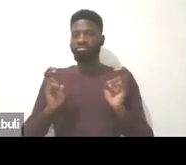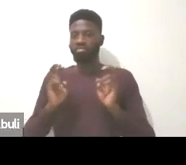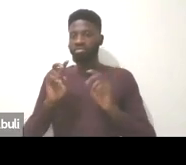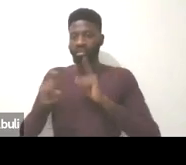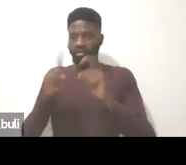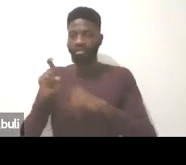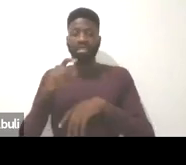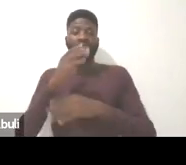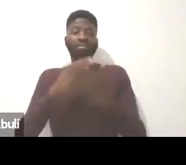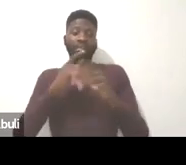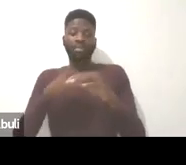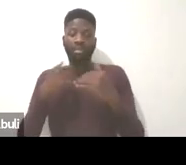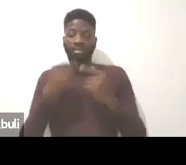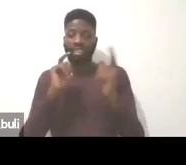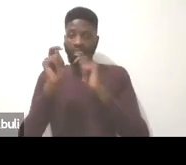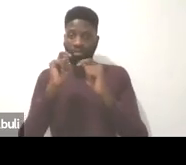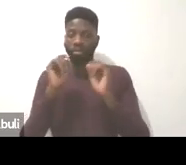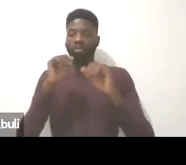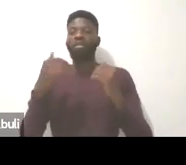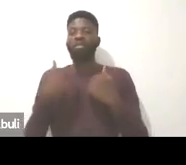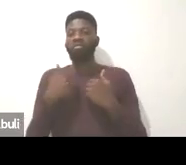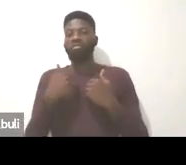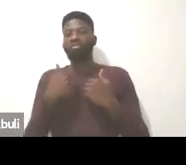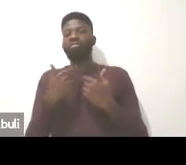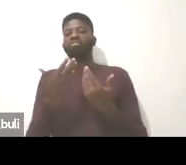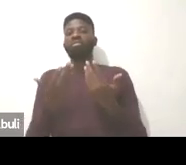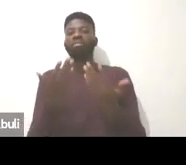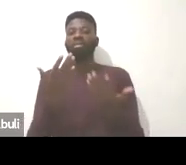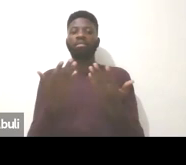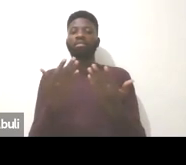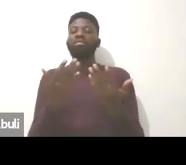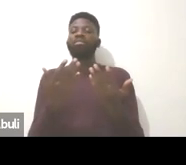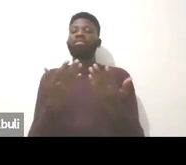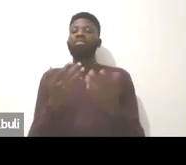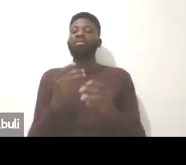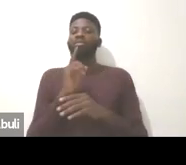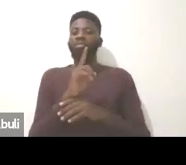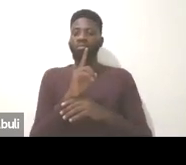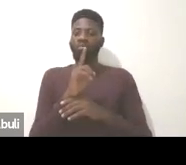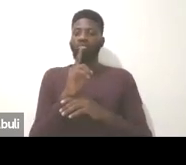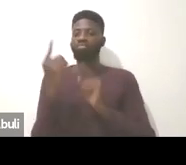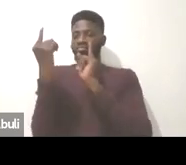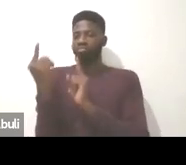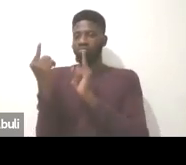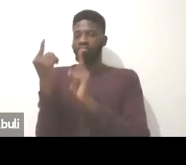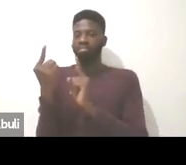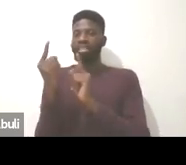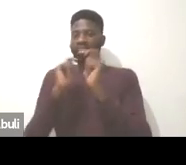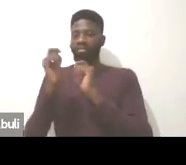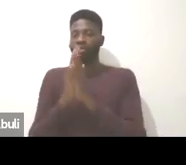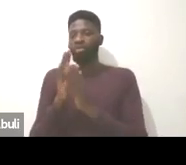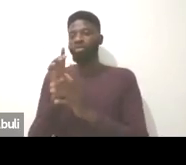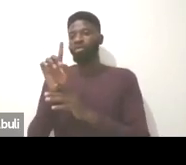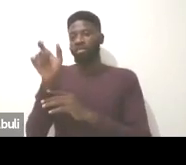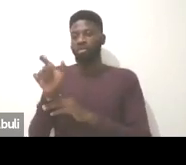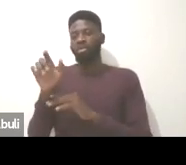an interview, you might find that you're having just a one-on-one interview with one person, and then maybe you have another interview with